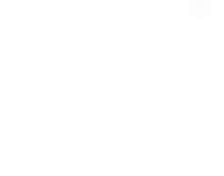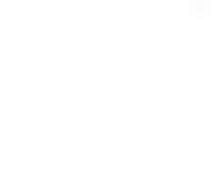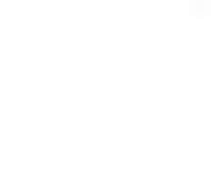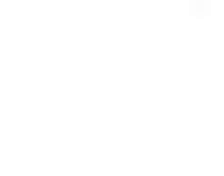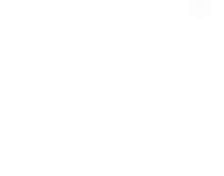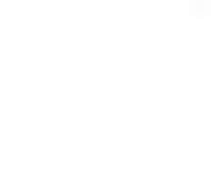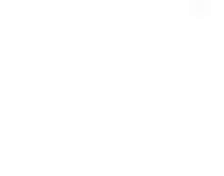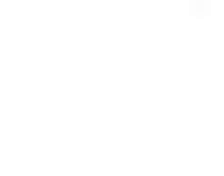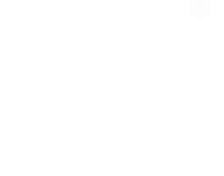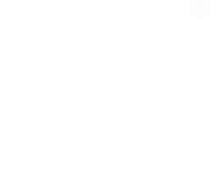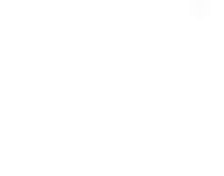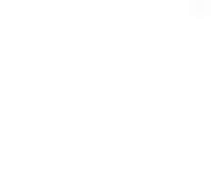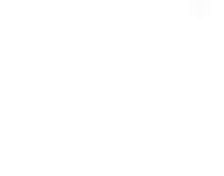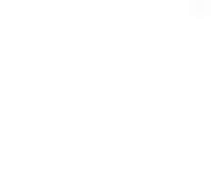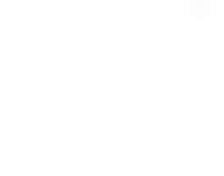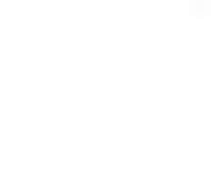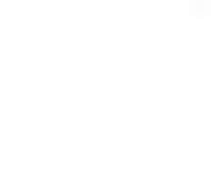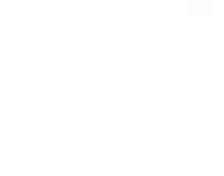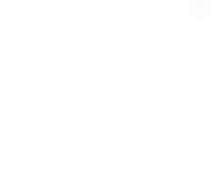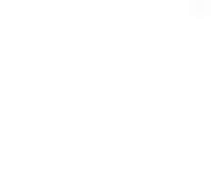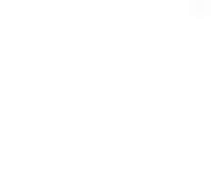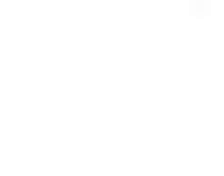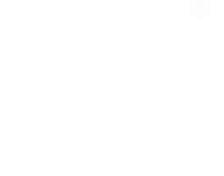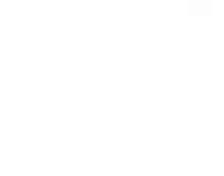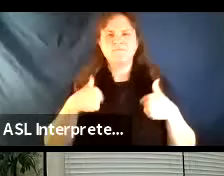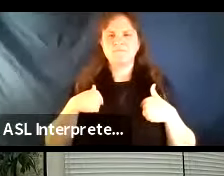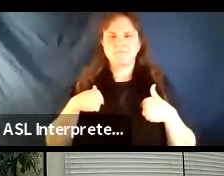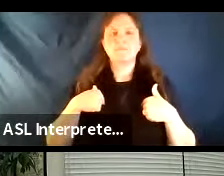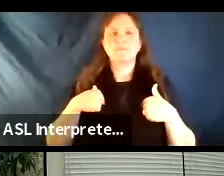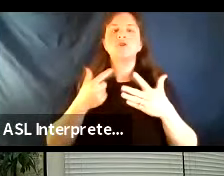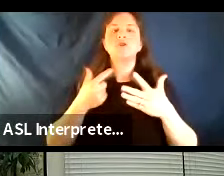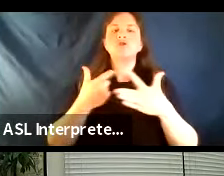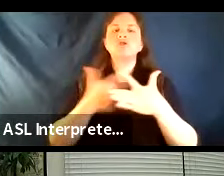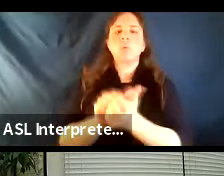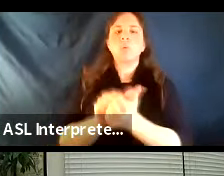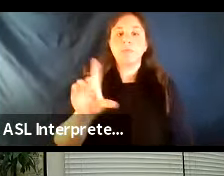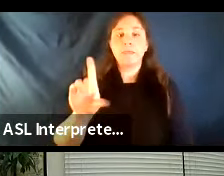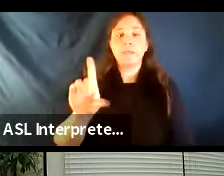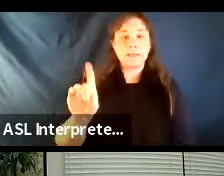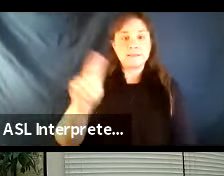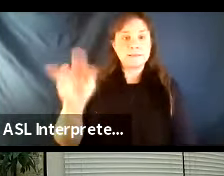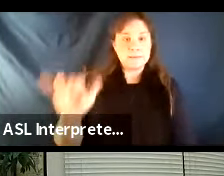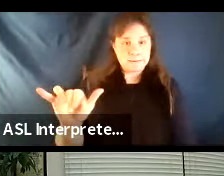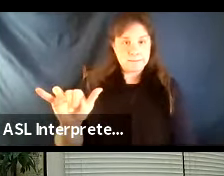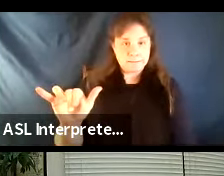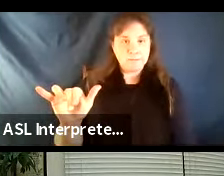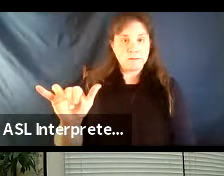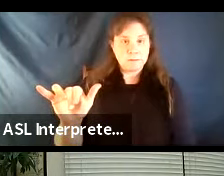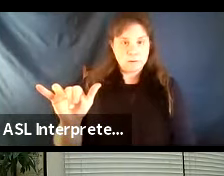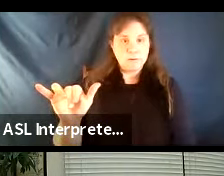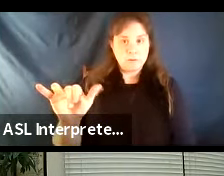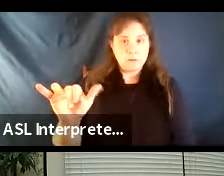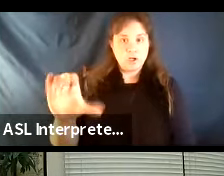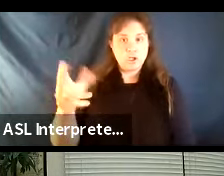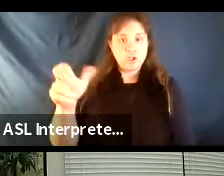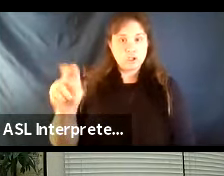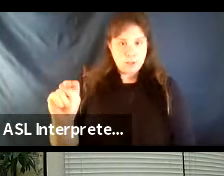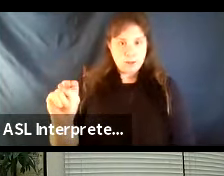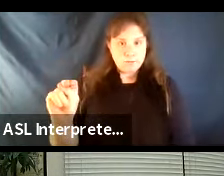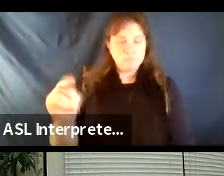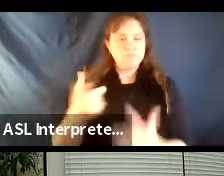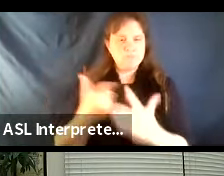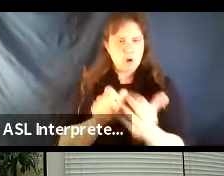to wrapping up. Great, so let's start with Denny Chan and Dr. Tan, and we'll just hear from the two